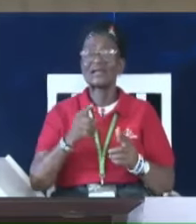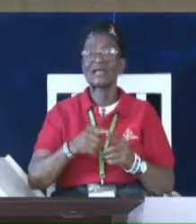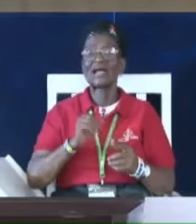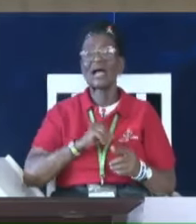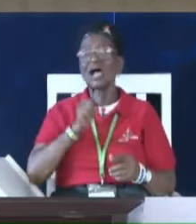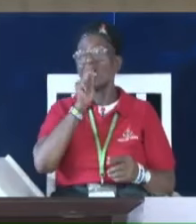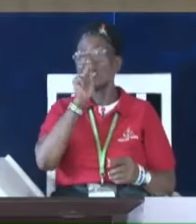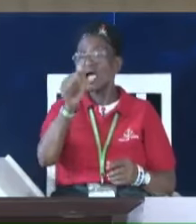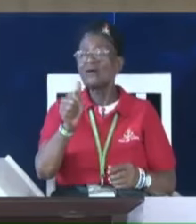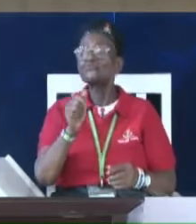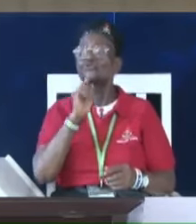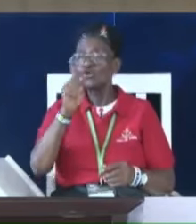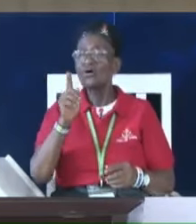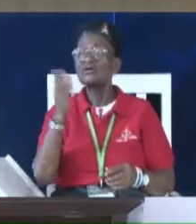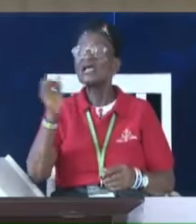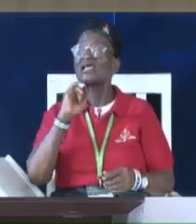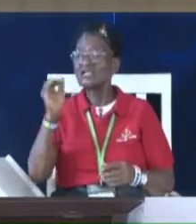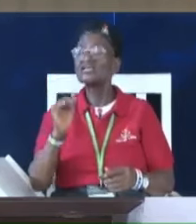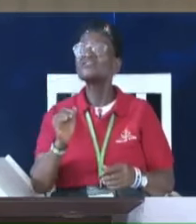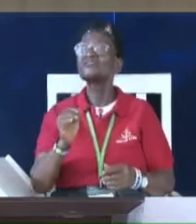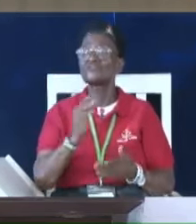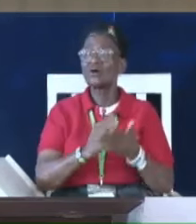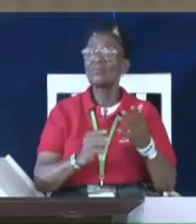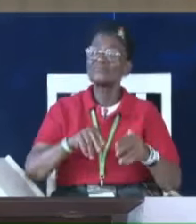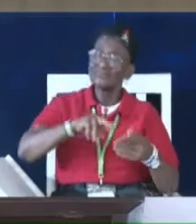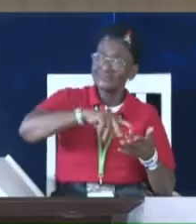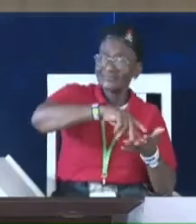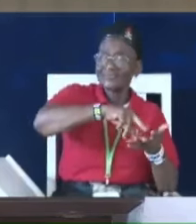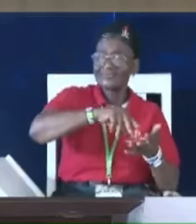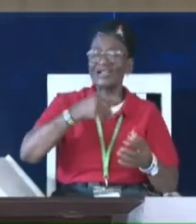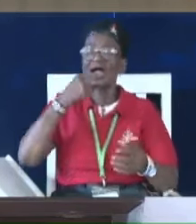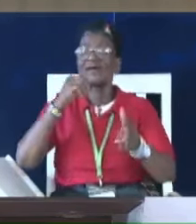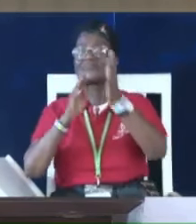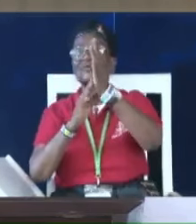been some dancing and praising God that day.